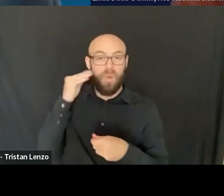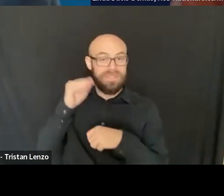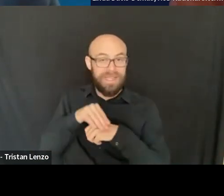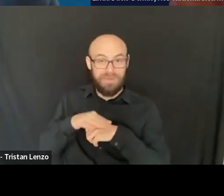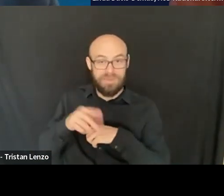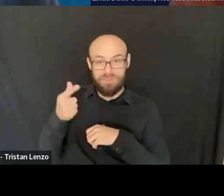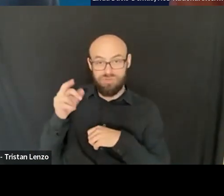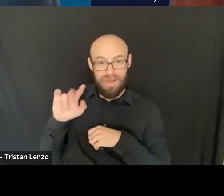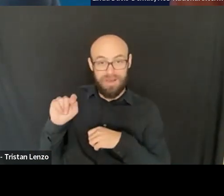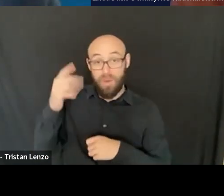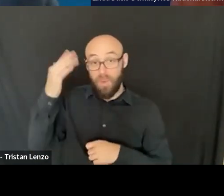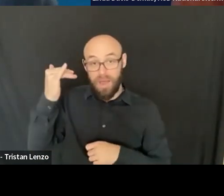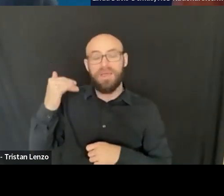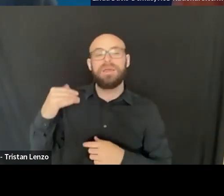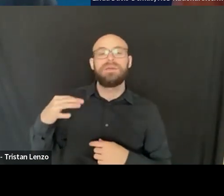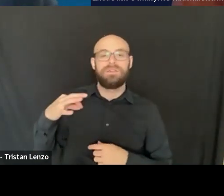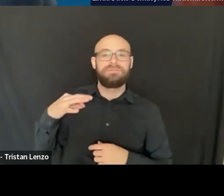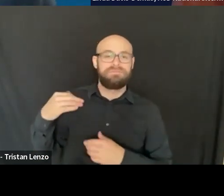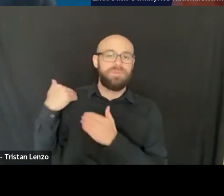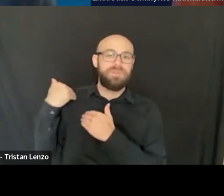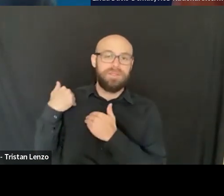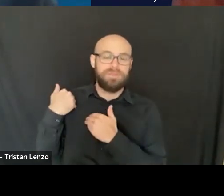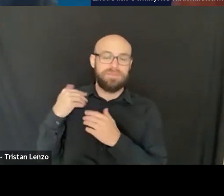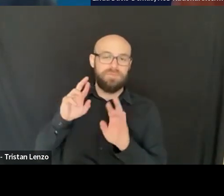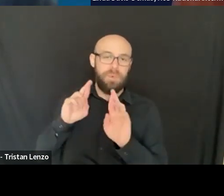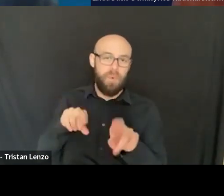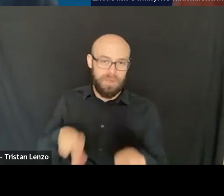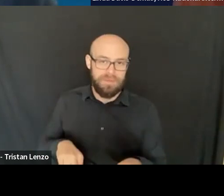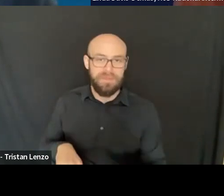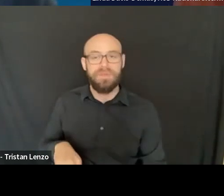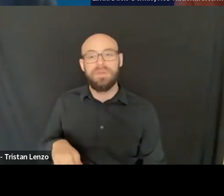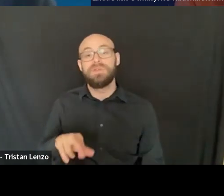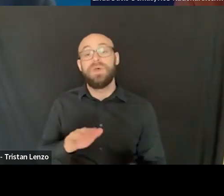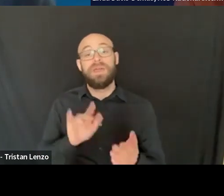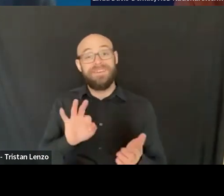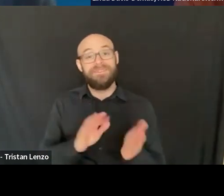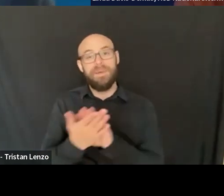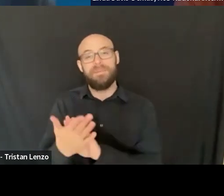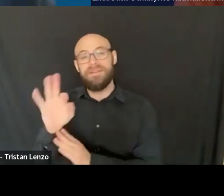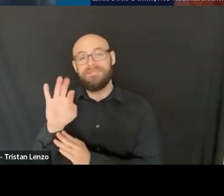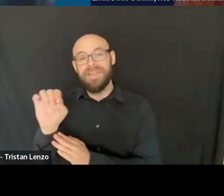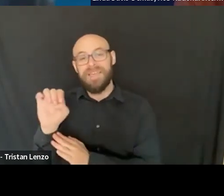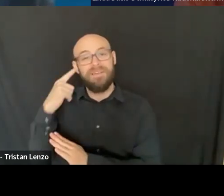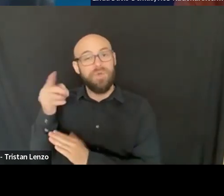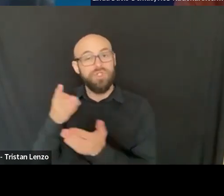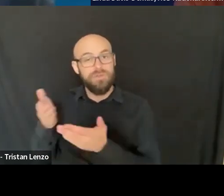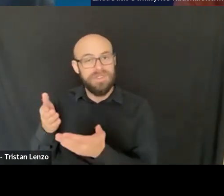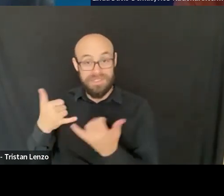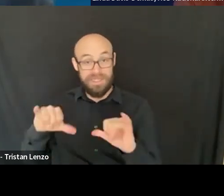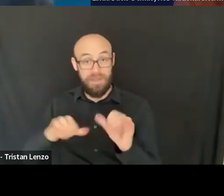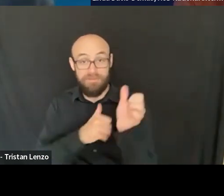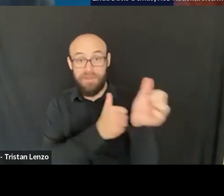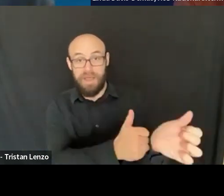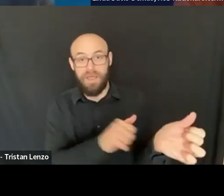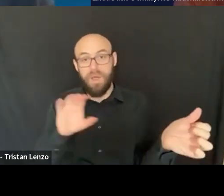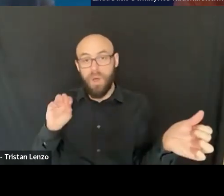being able to move it to a fee for service and being able to still comply with obviously OMB and CFR requirements, I think that